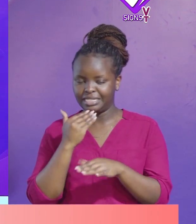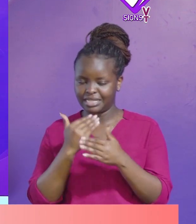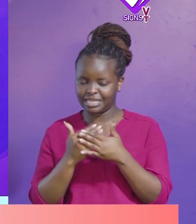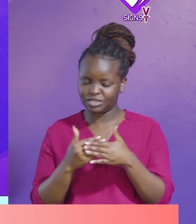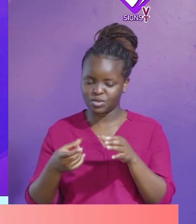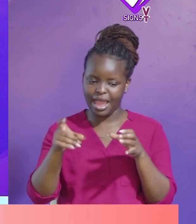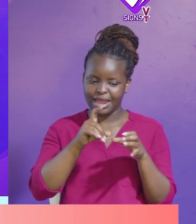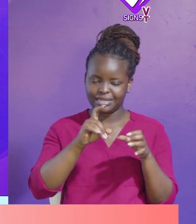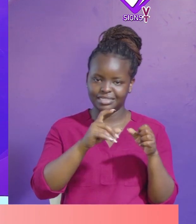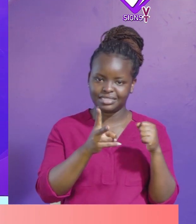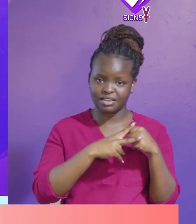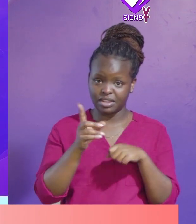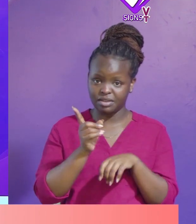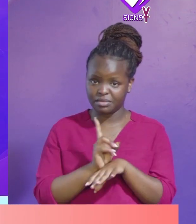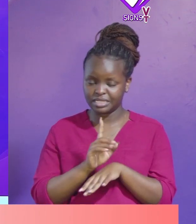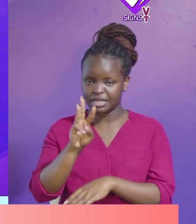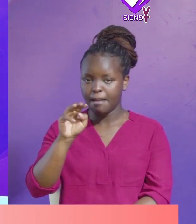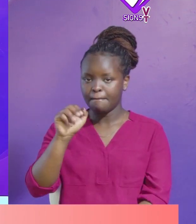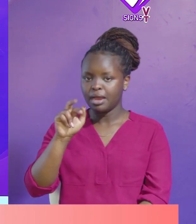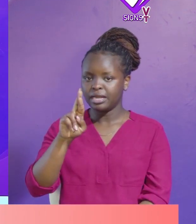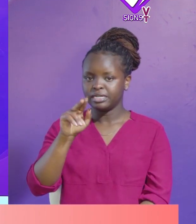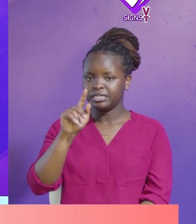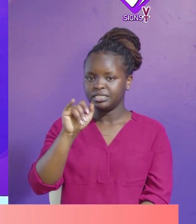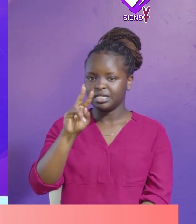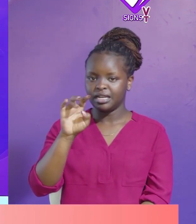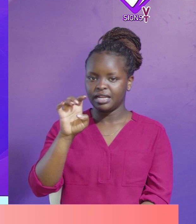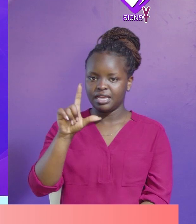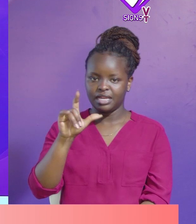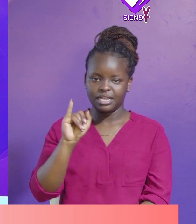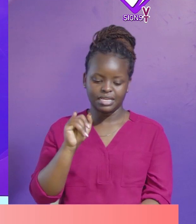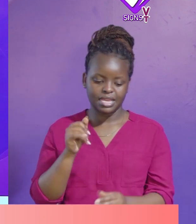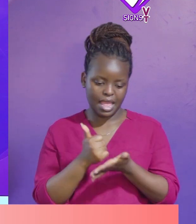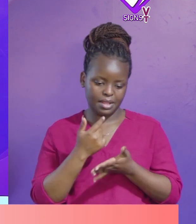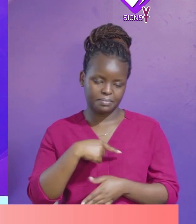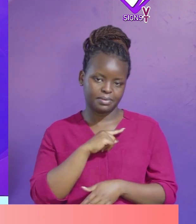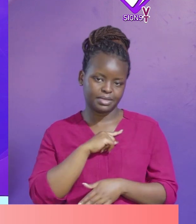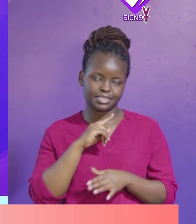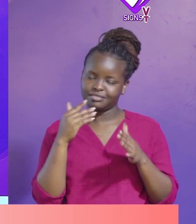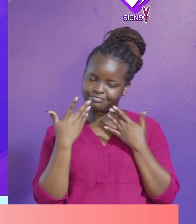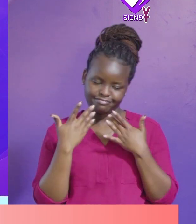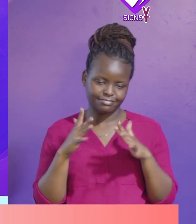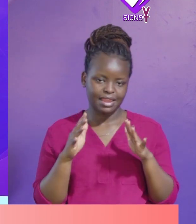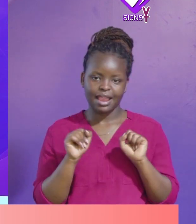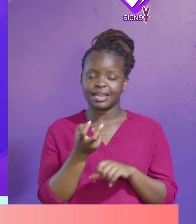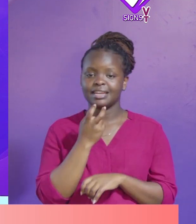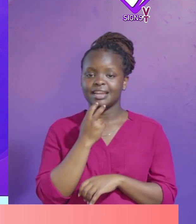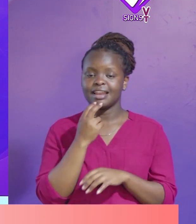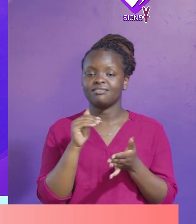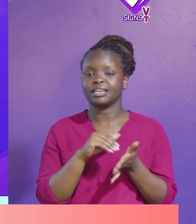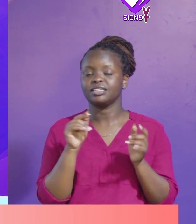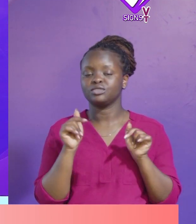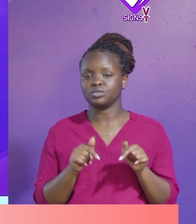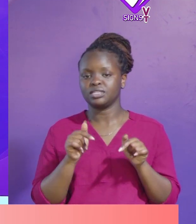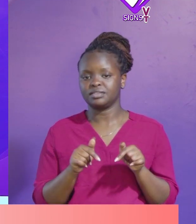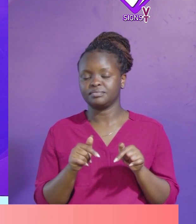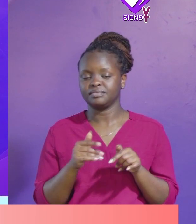extra added 7 minutes whereby Martinelli managed to help us Arsenal fans so that we can at least laugh again today.